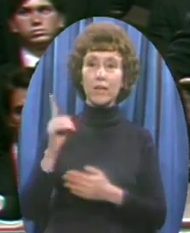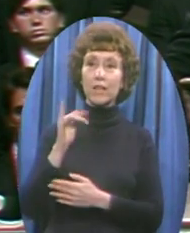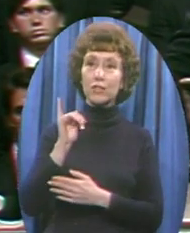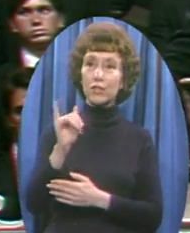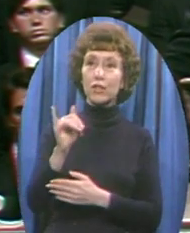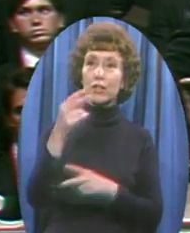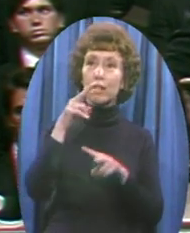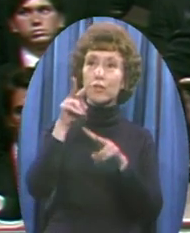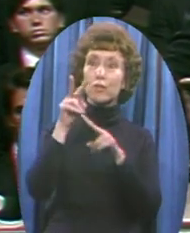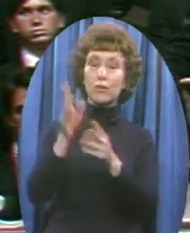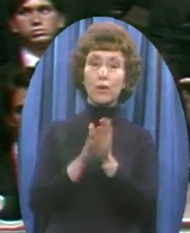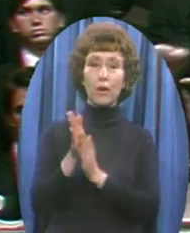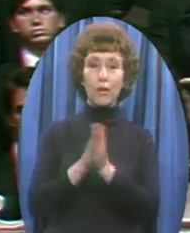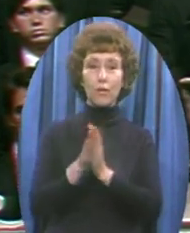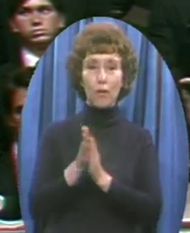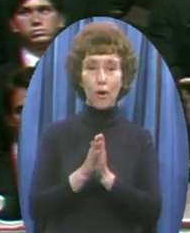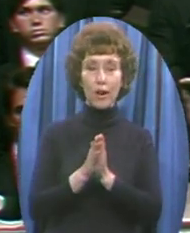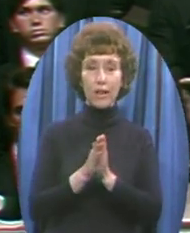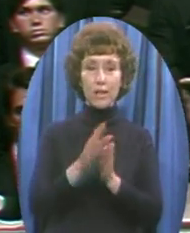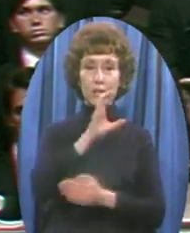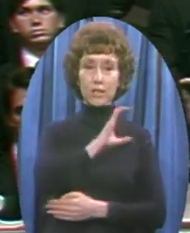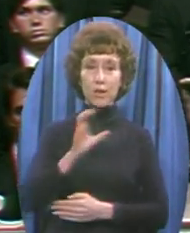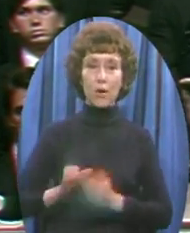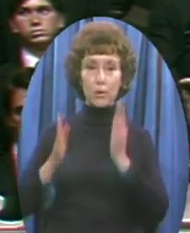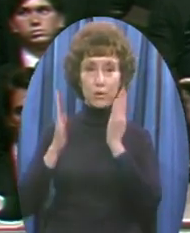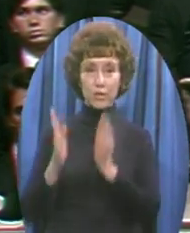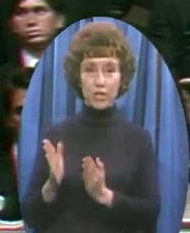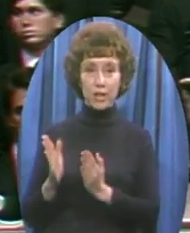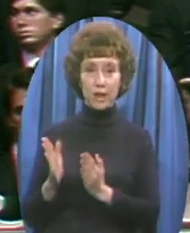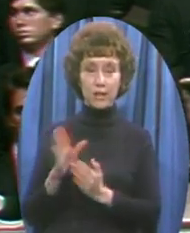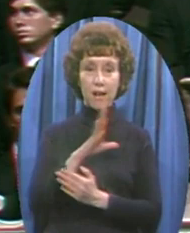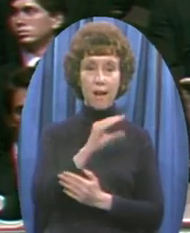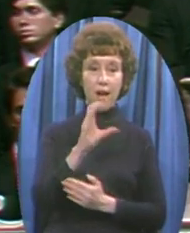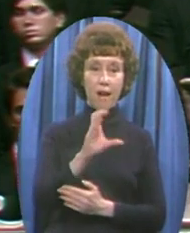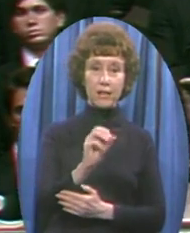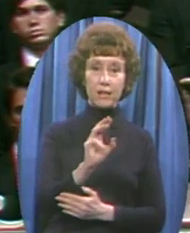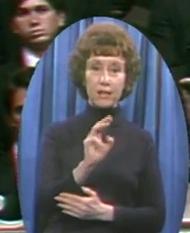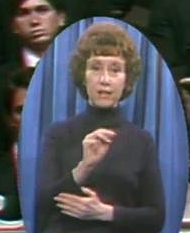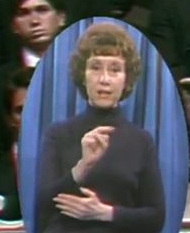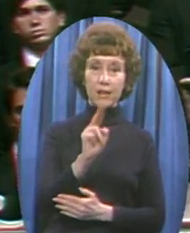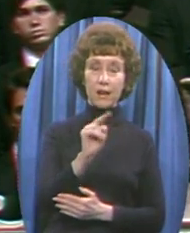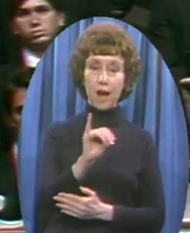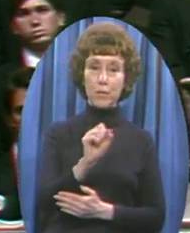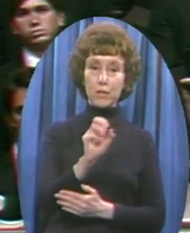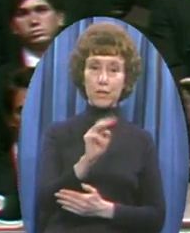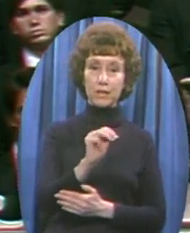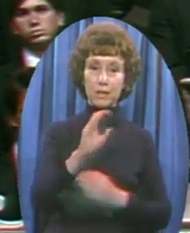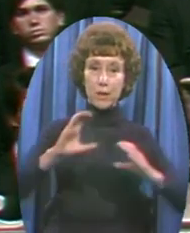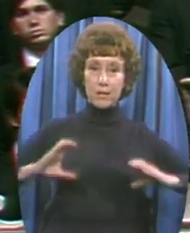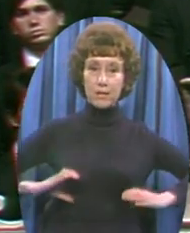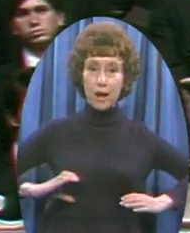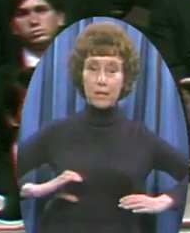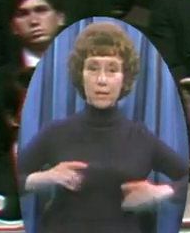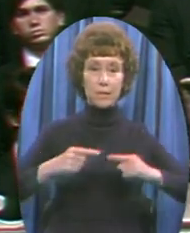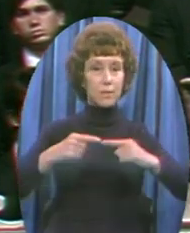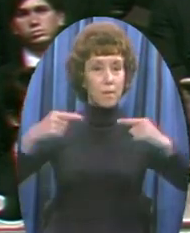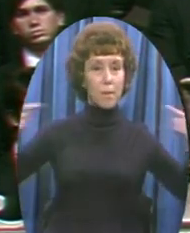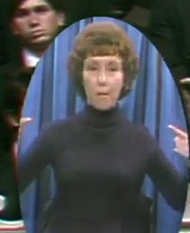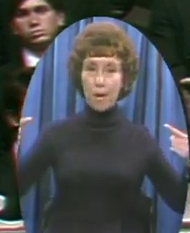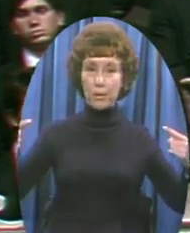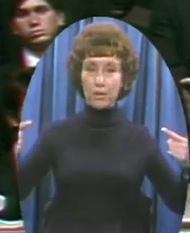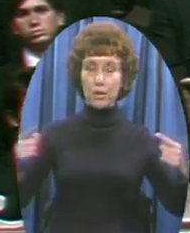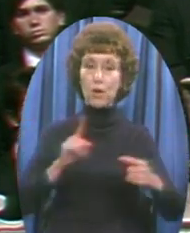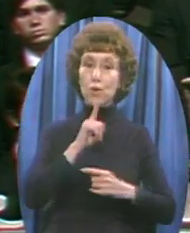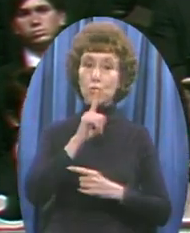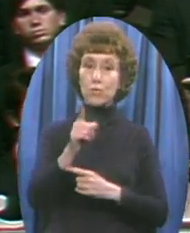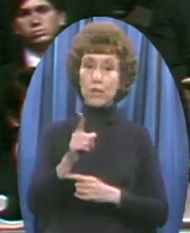Christ. So Christianity and communism, diametrically opposed. The real controversy in the world